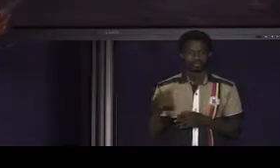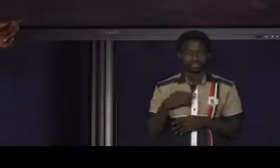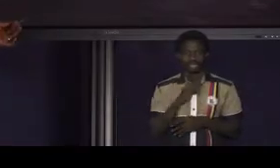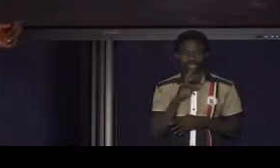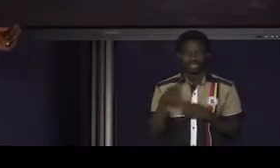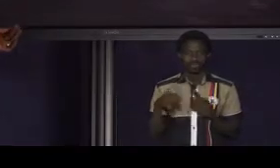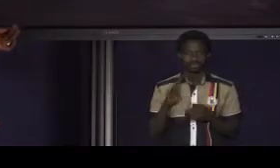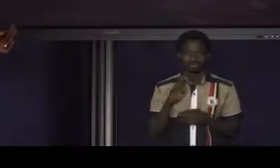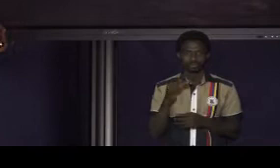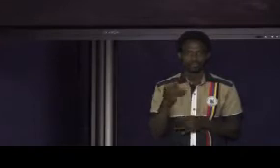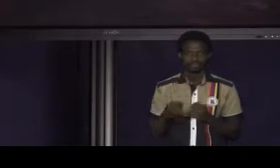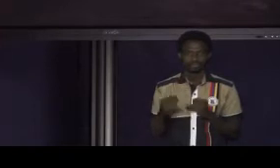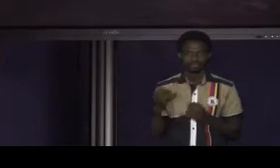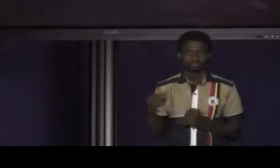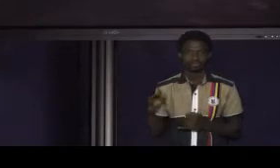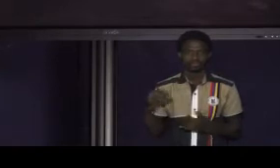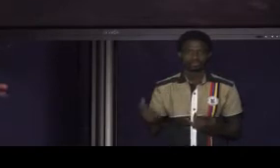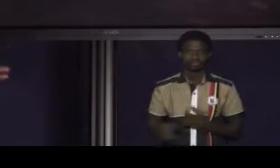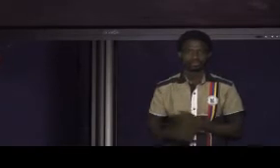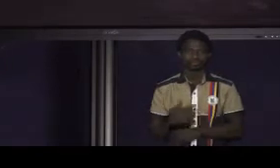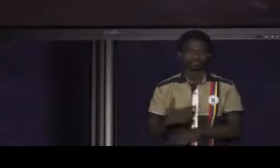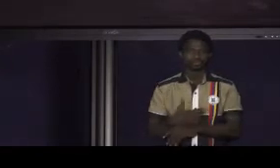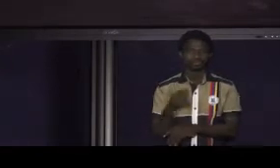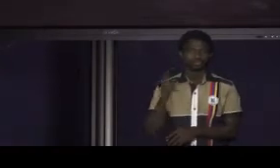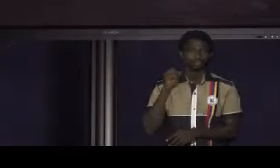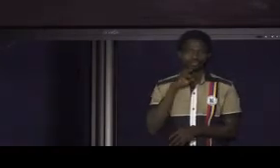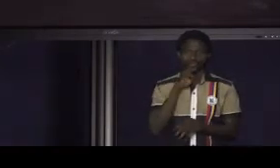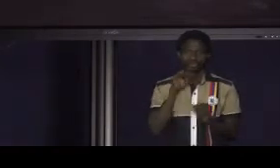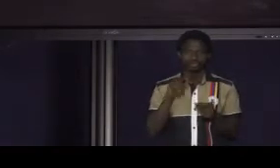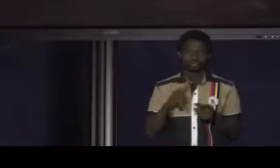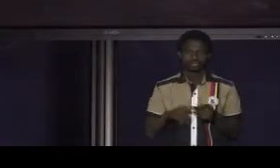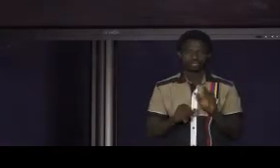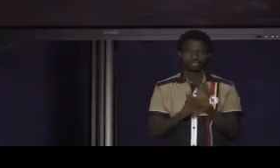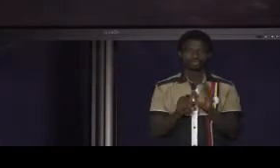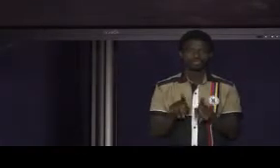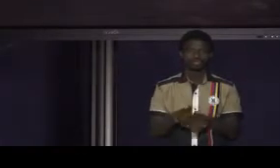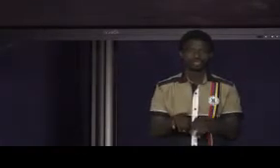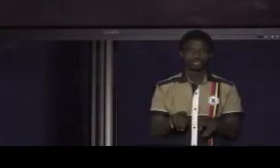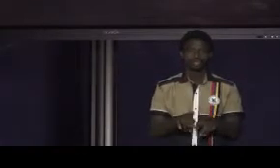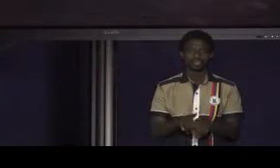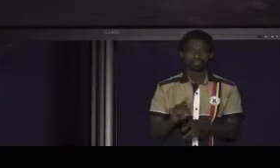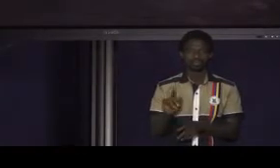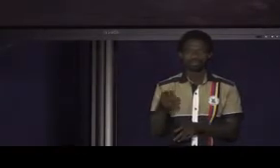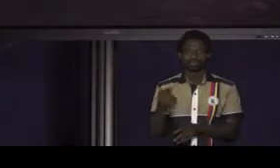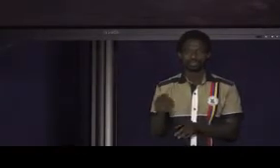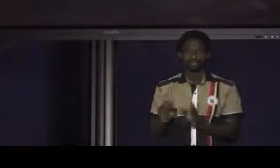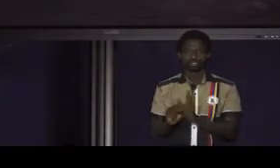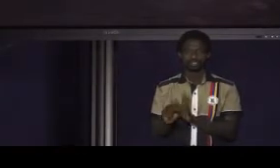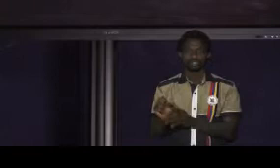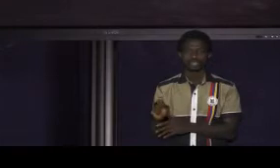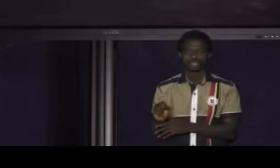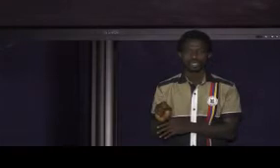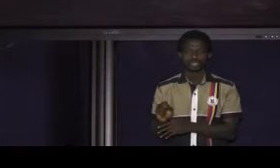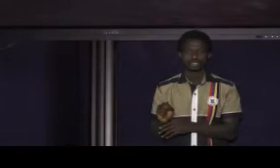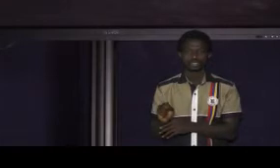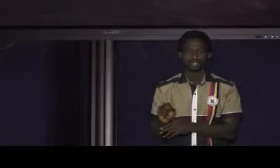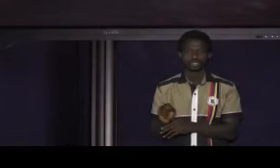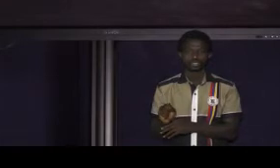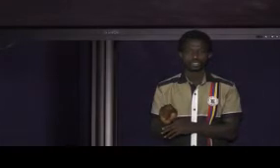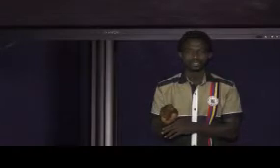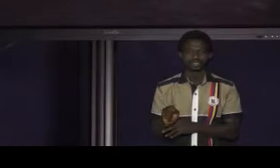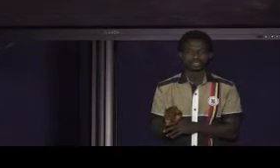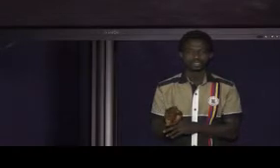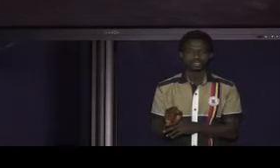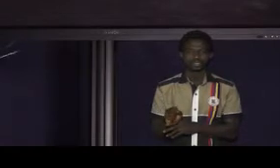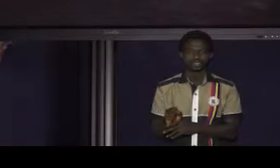the end of today's lesson, you should be able to identify different punctuation signs. You should be able to identify